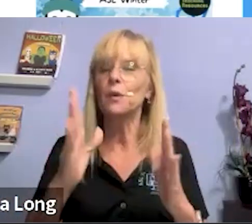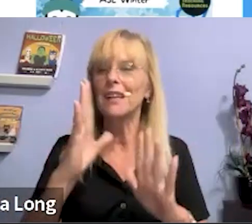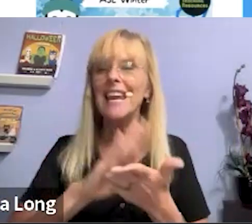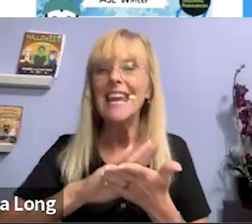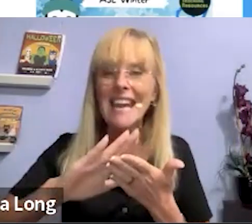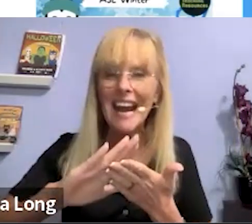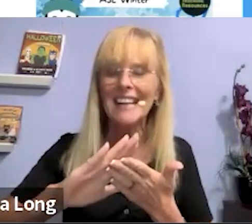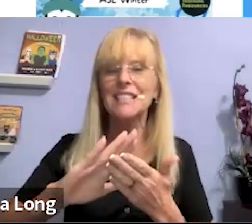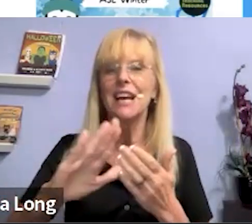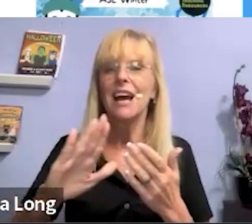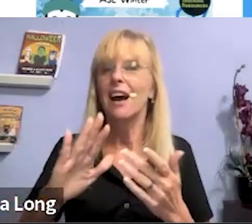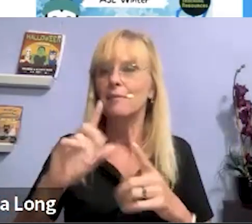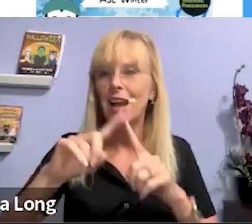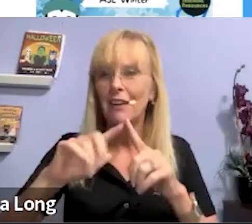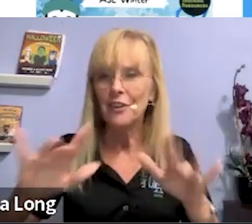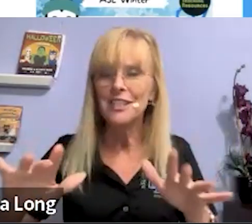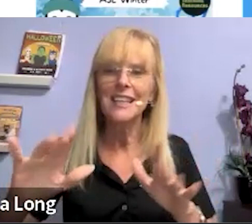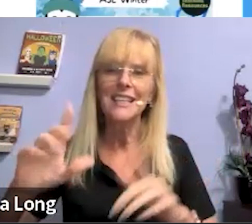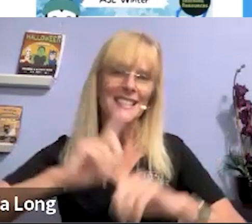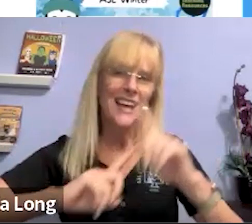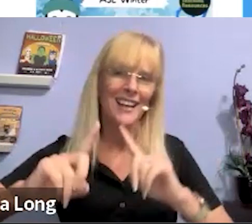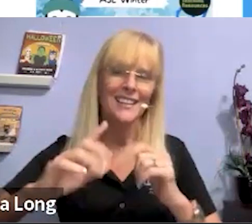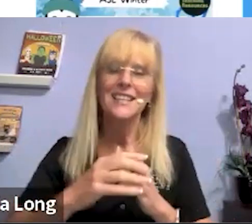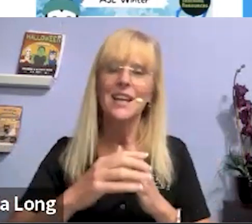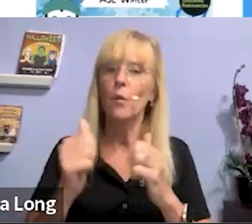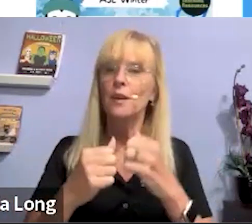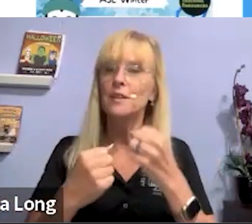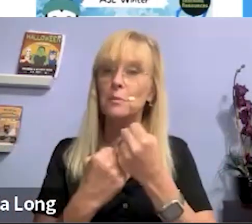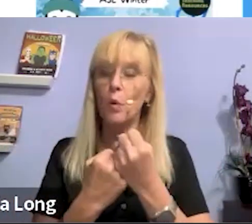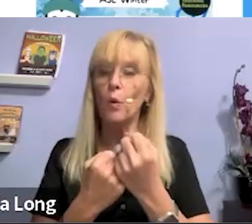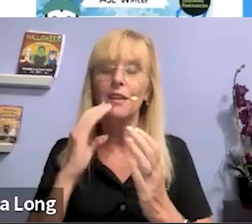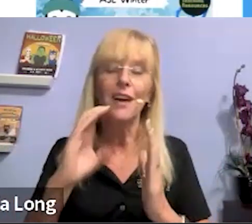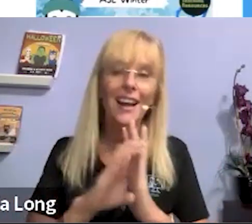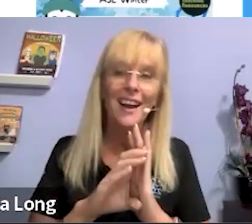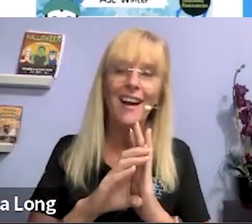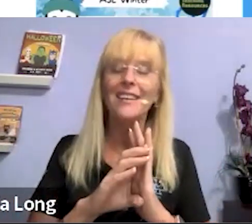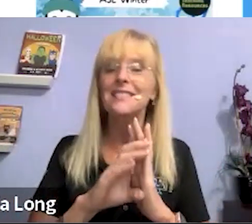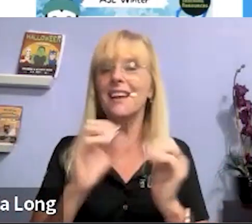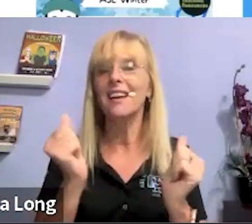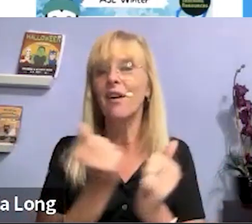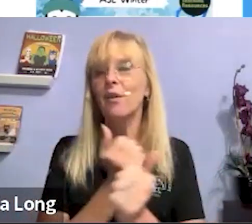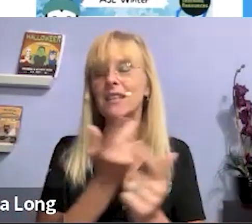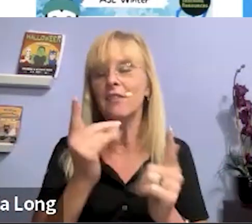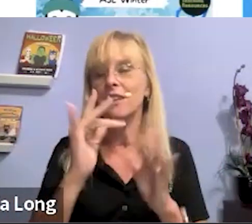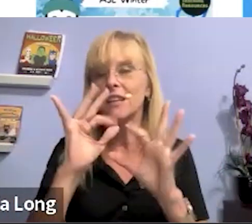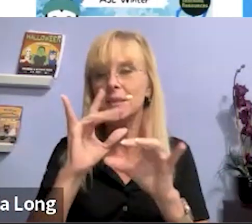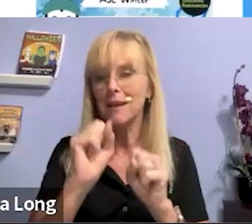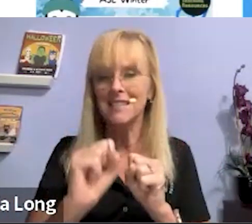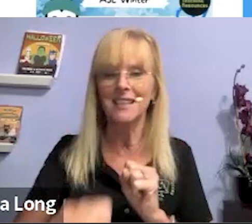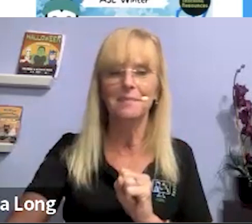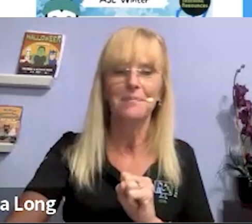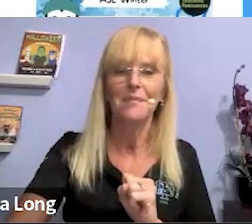up-to-date, really nice diversity signs with support of icons, and oh, it's everything.